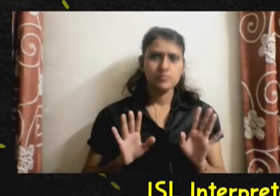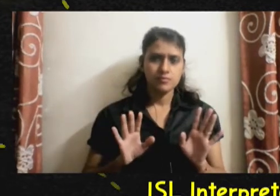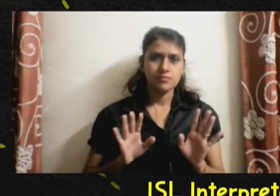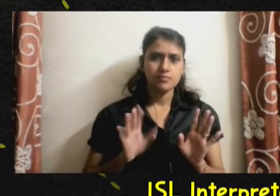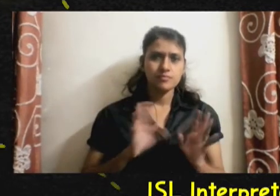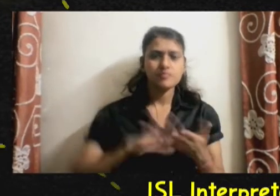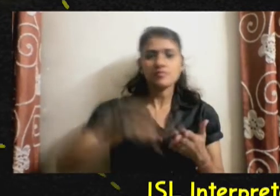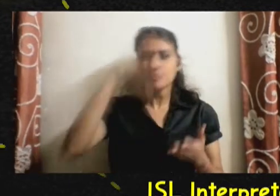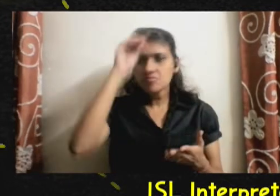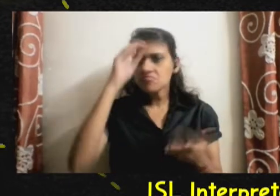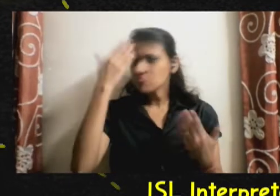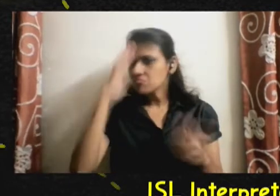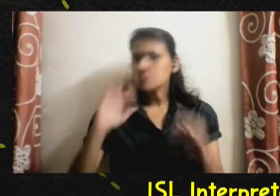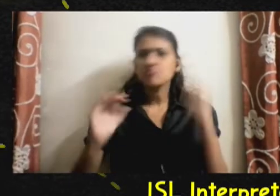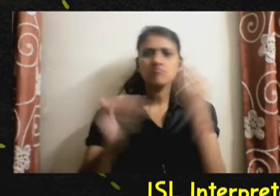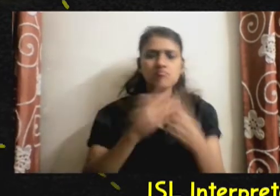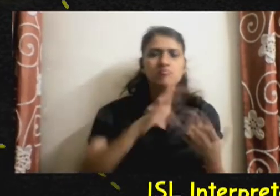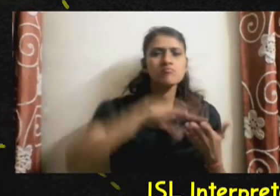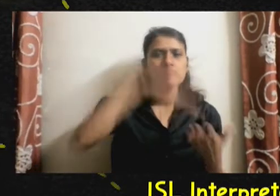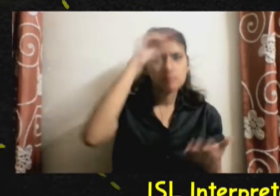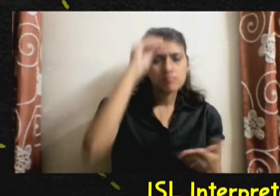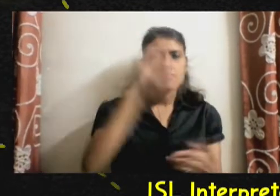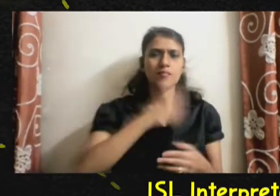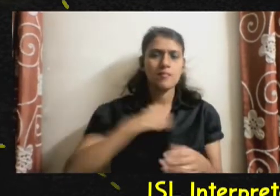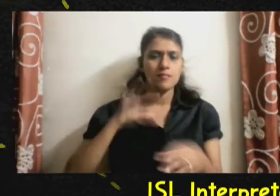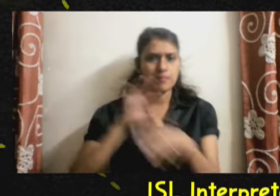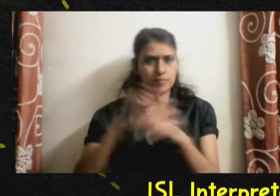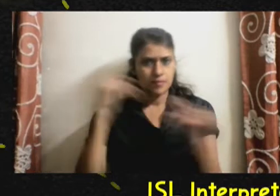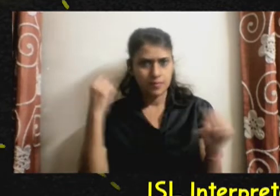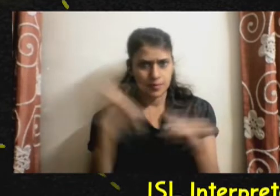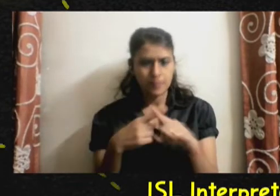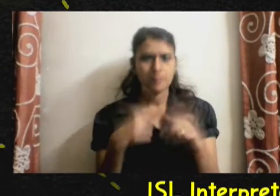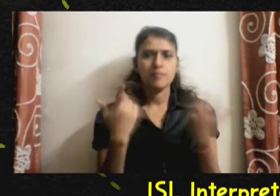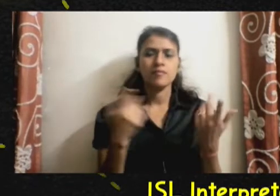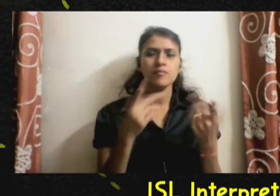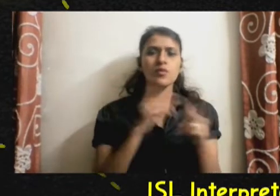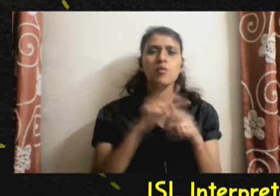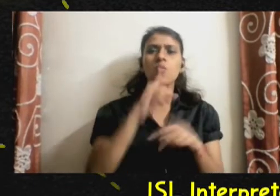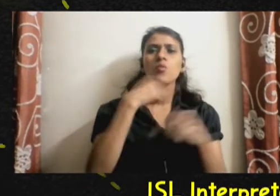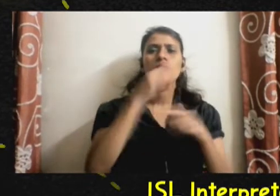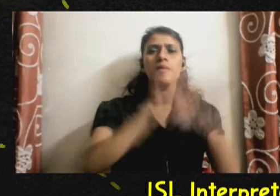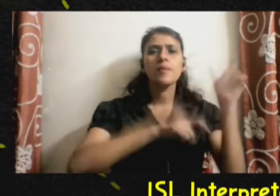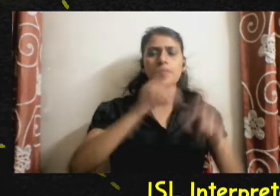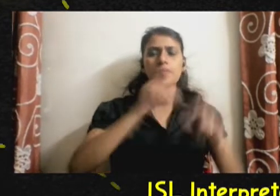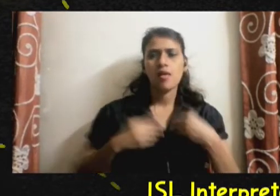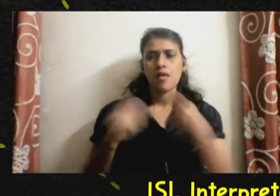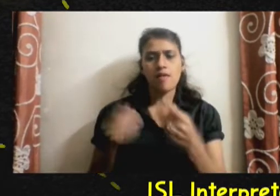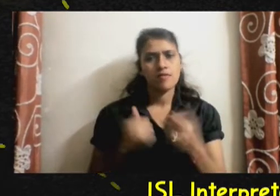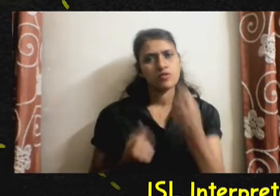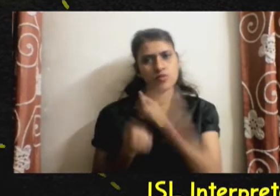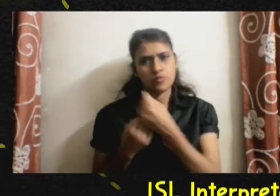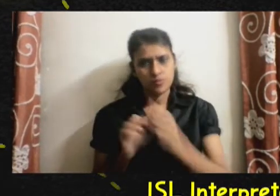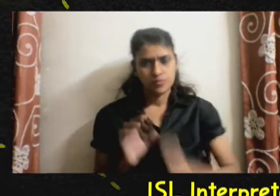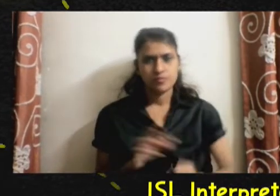learning that we have to provide both medical professionals as well as people who've gone